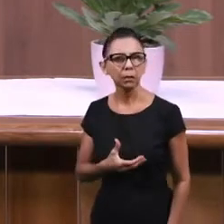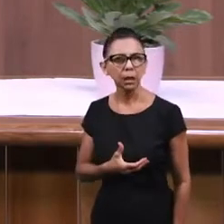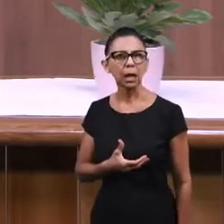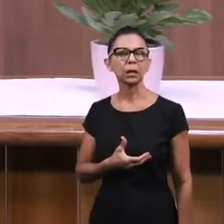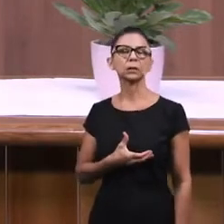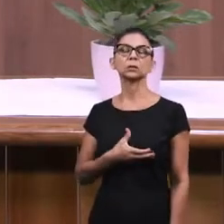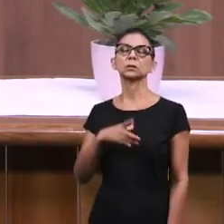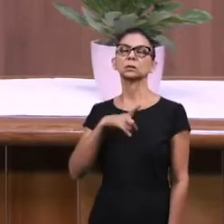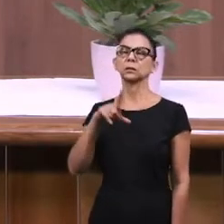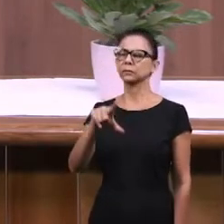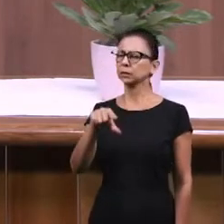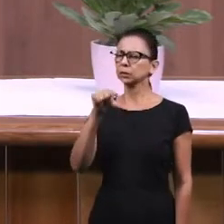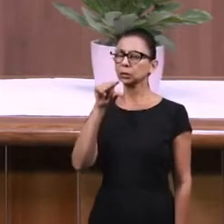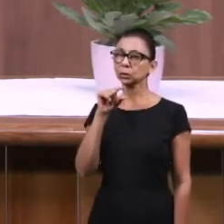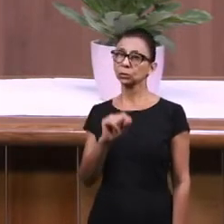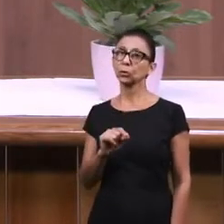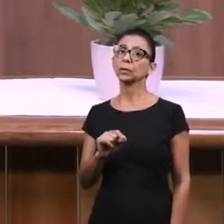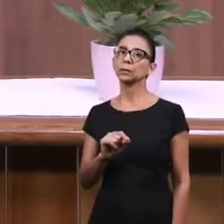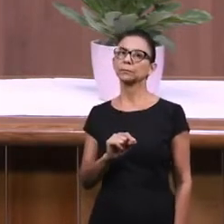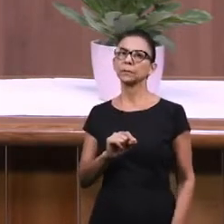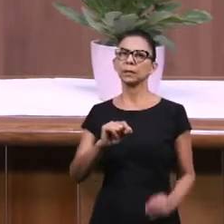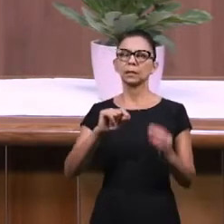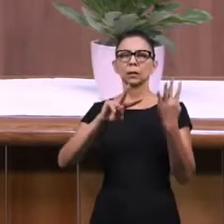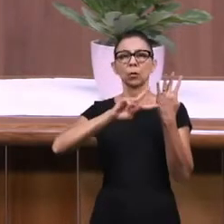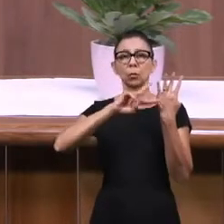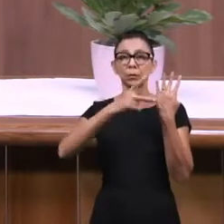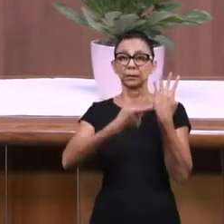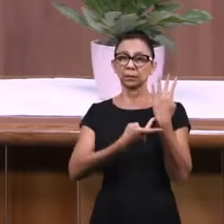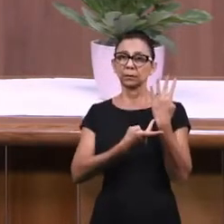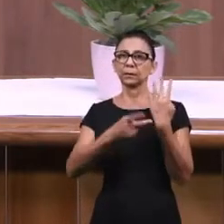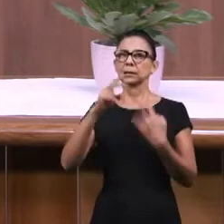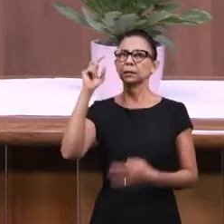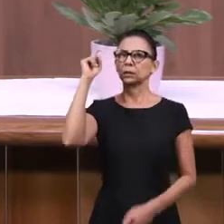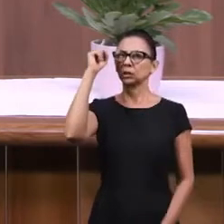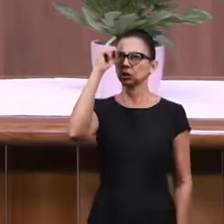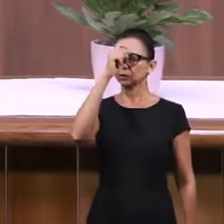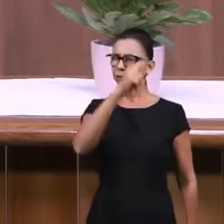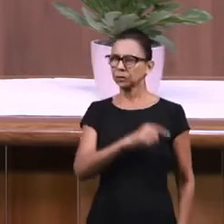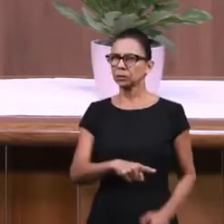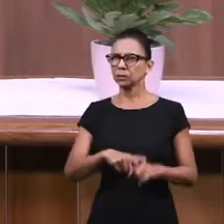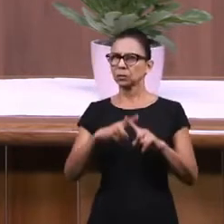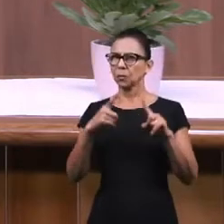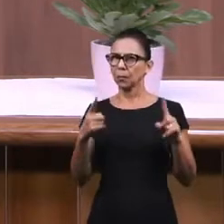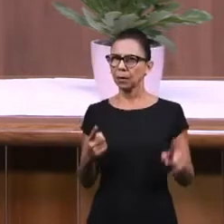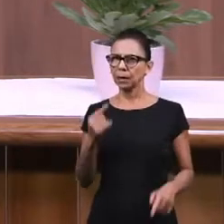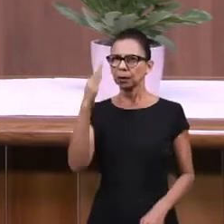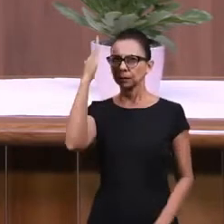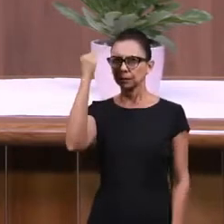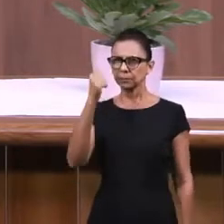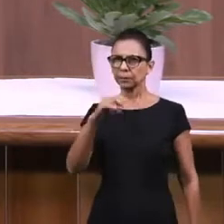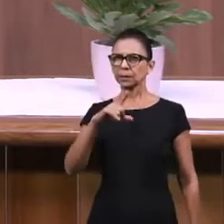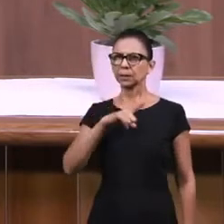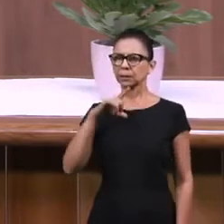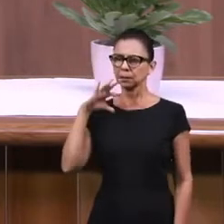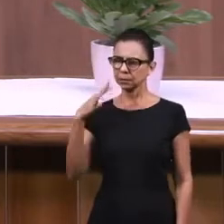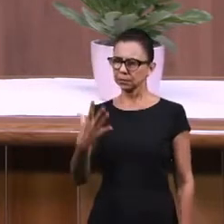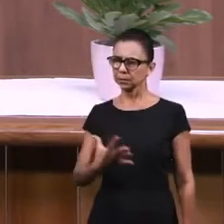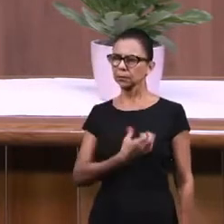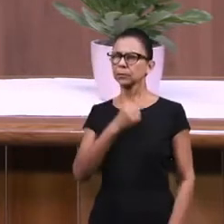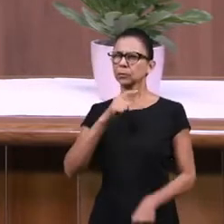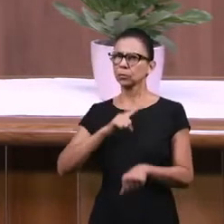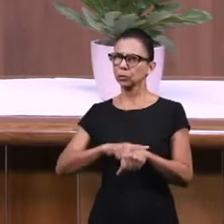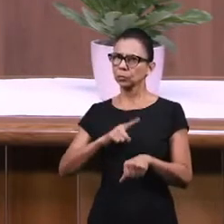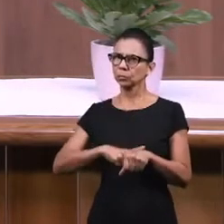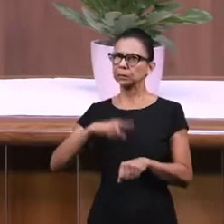choice that would bring him to many difficult situations, but would also be his salvation during times